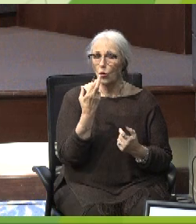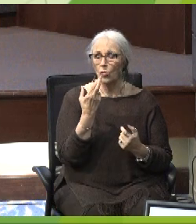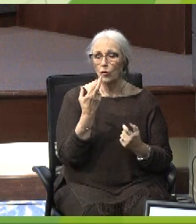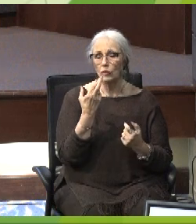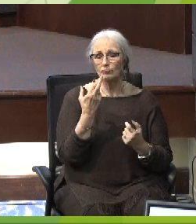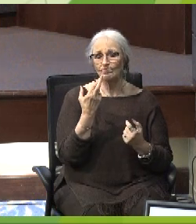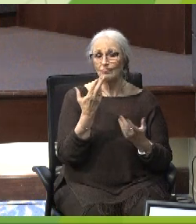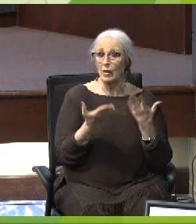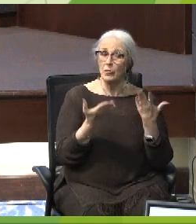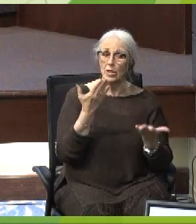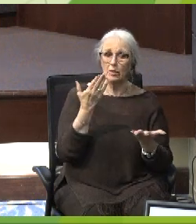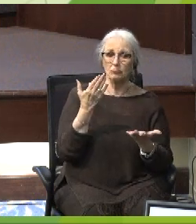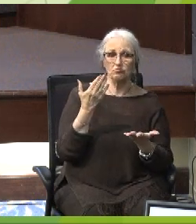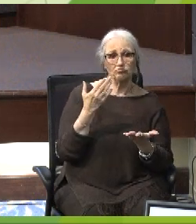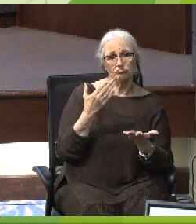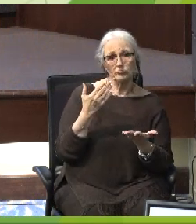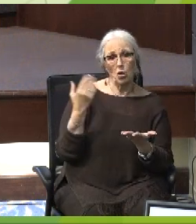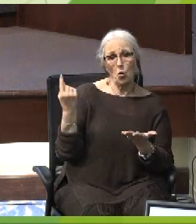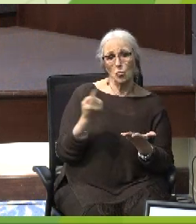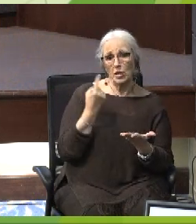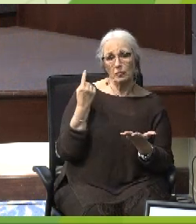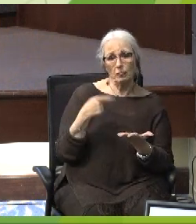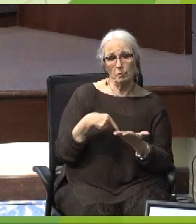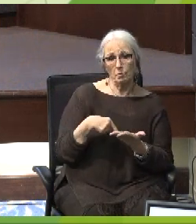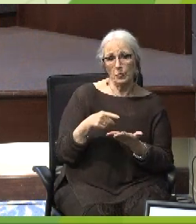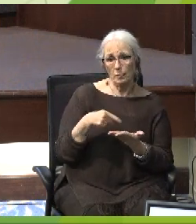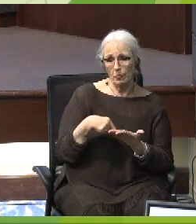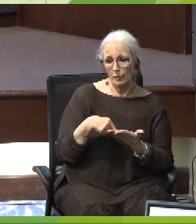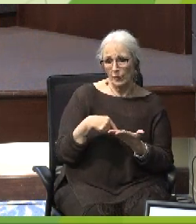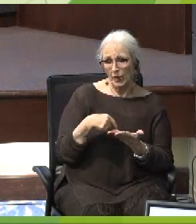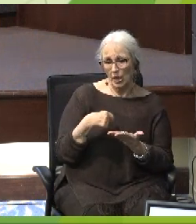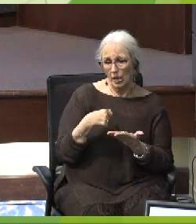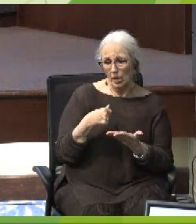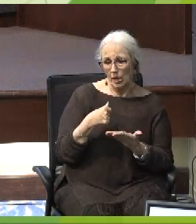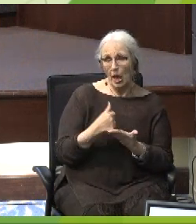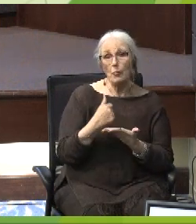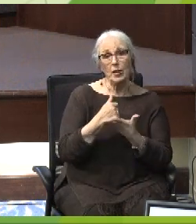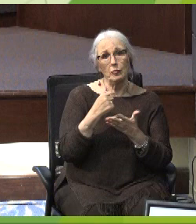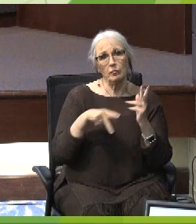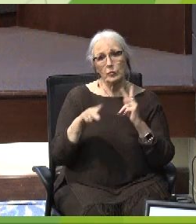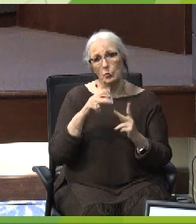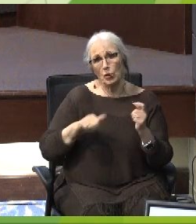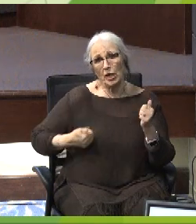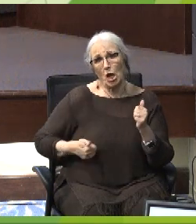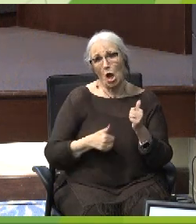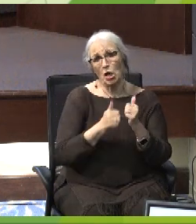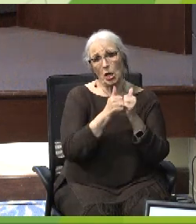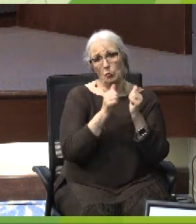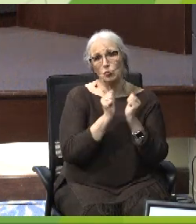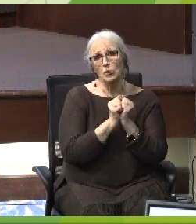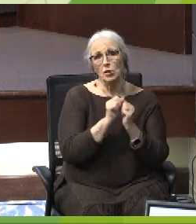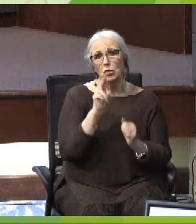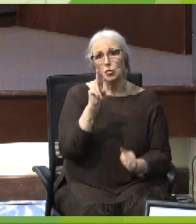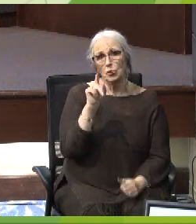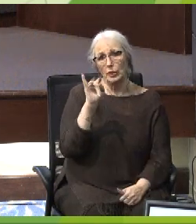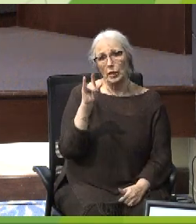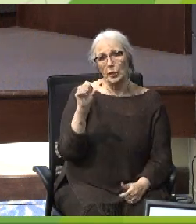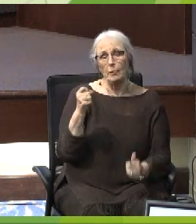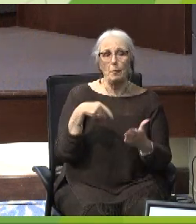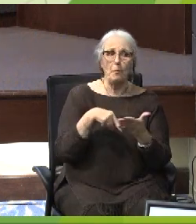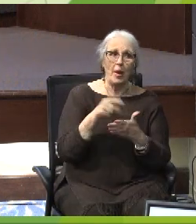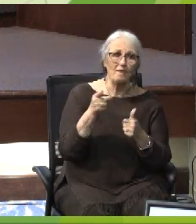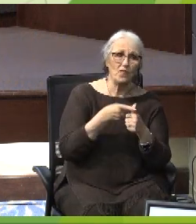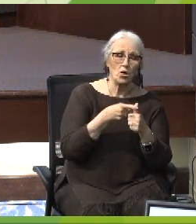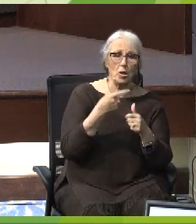be as little as paying arrears, helping an individual catch up on their utilities, paying the first month's rent and deposit